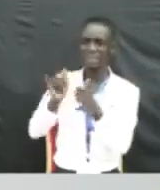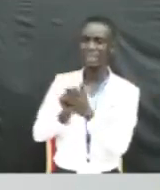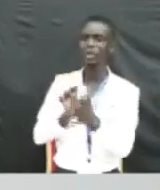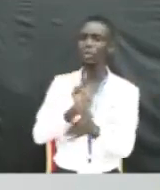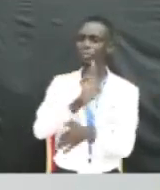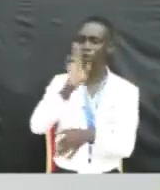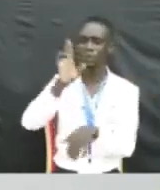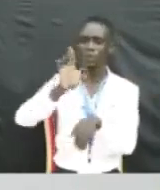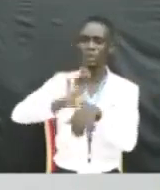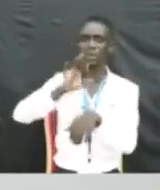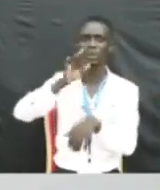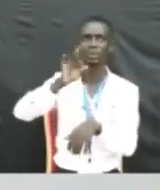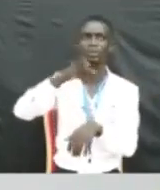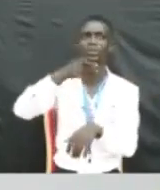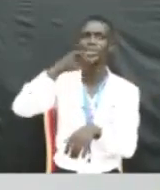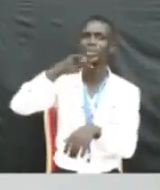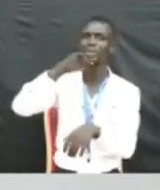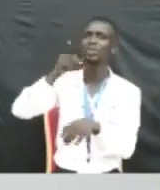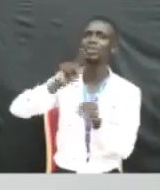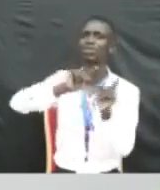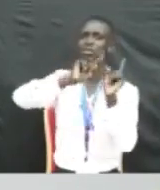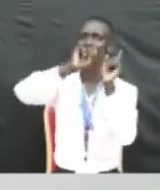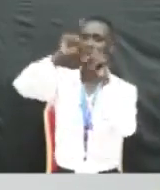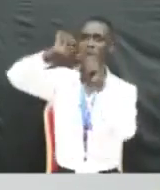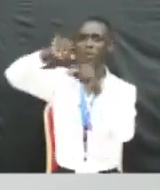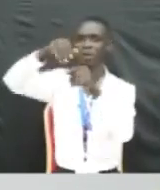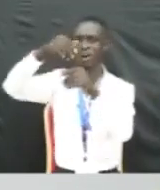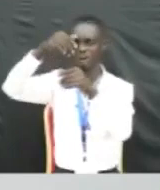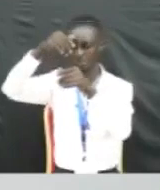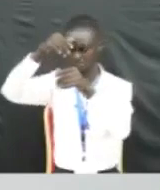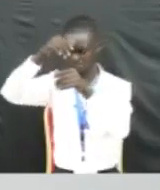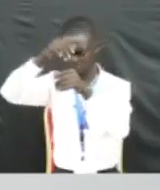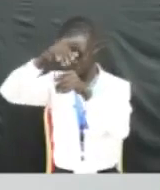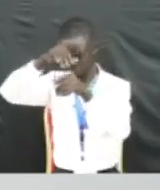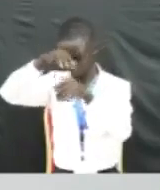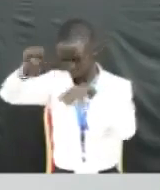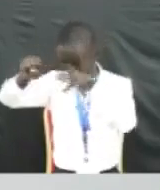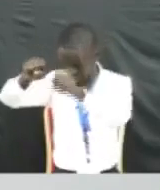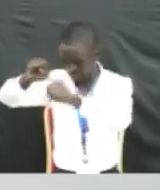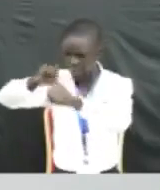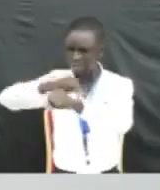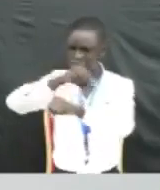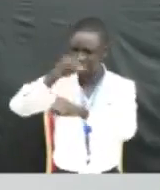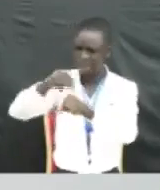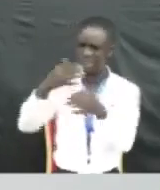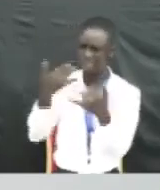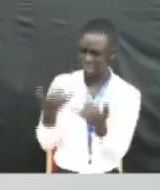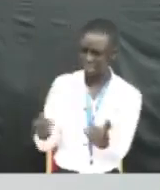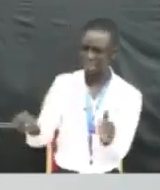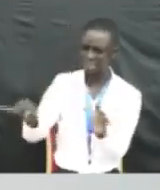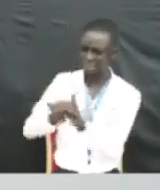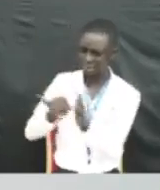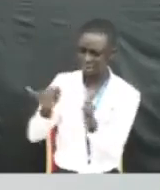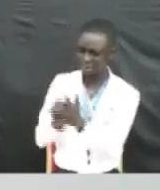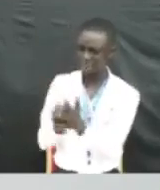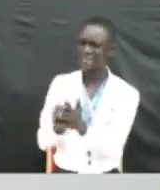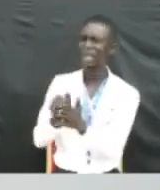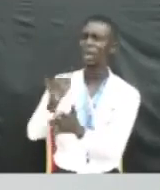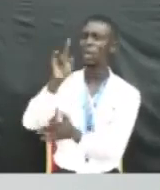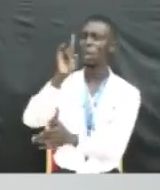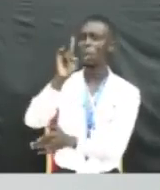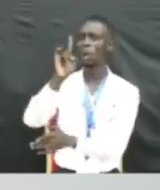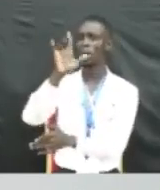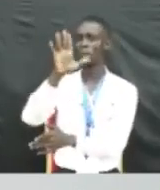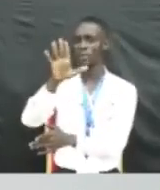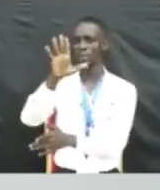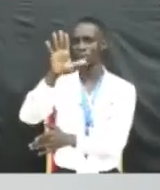nations, we recognize, O God, that over 150 nations being penetrated